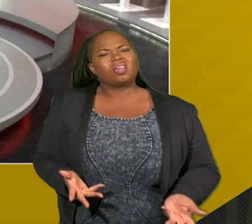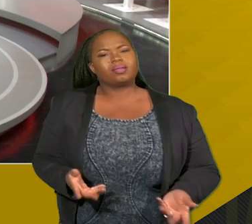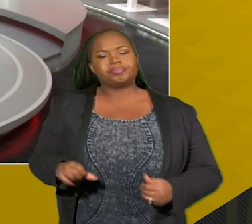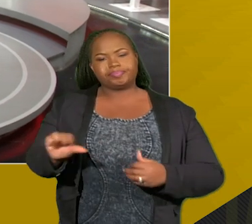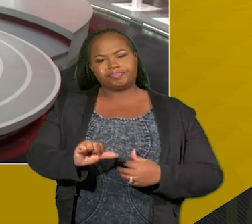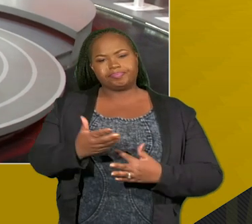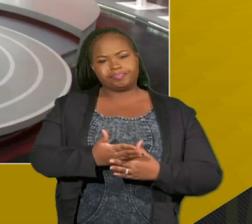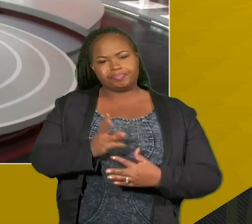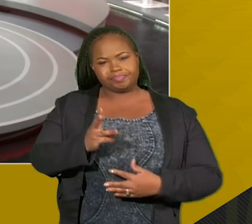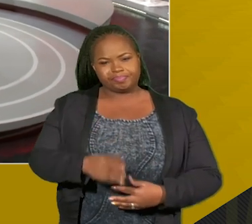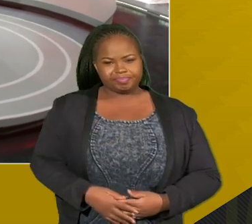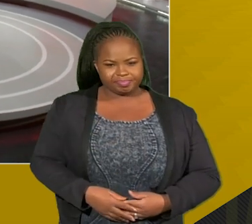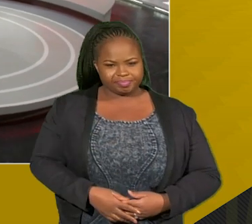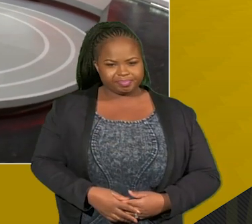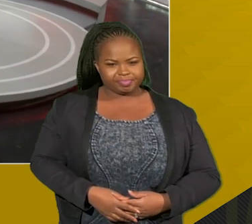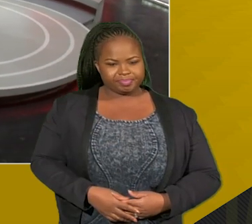with us after the break.